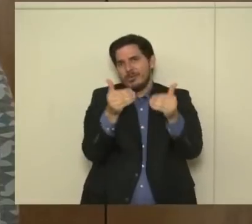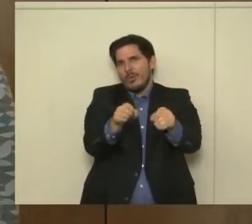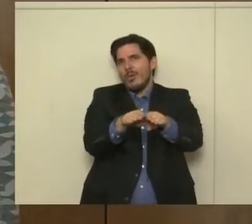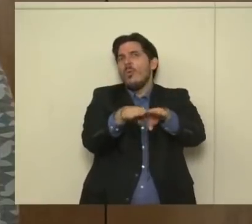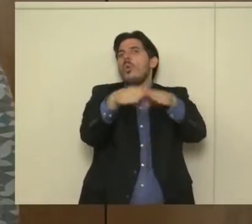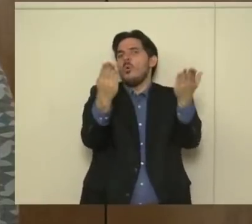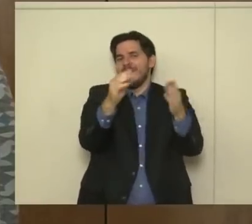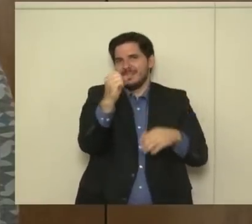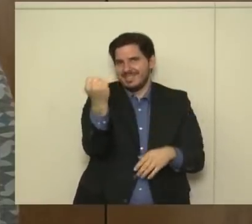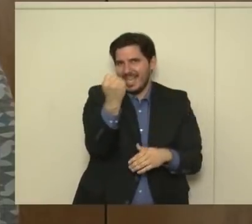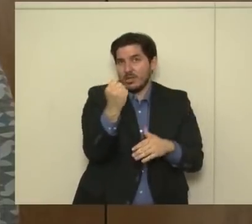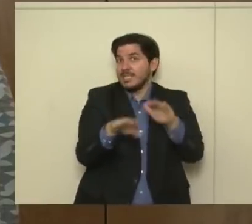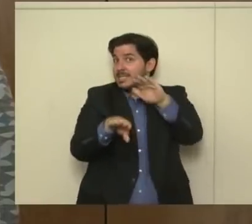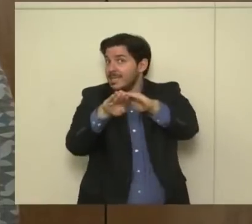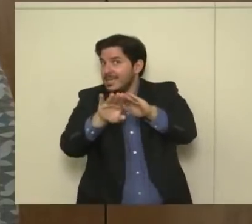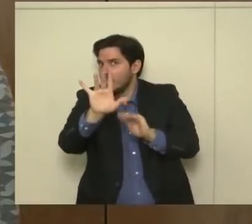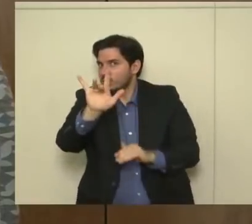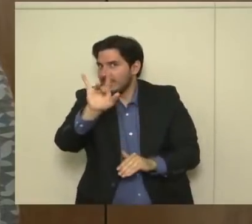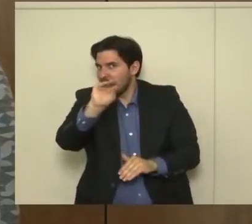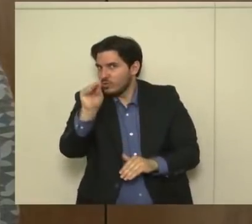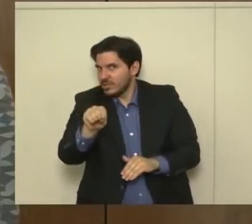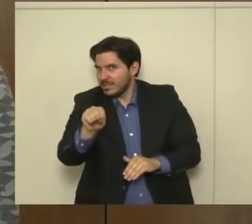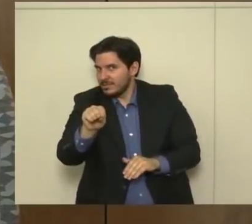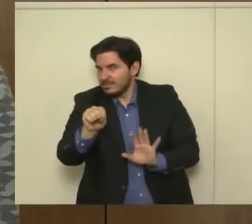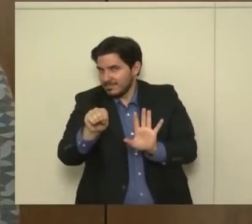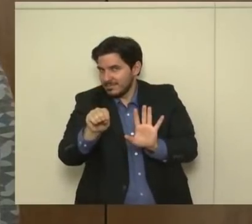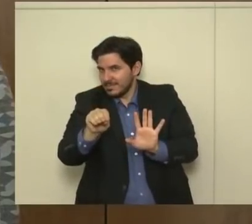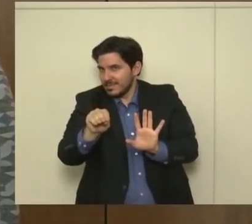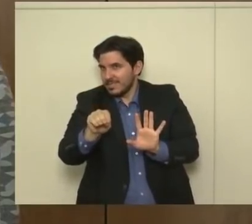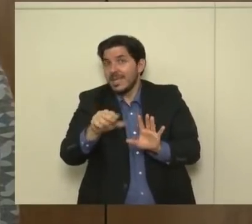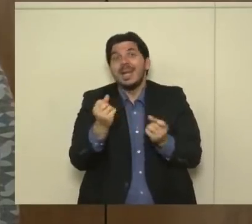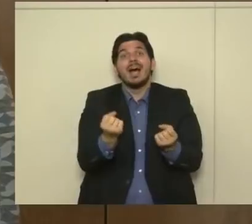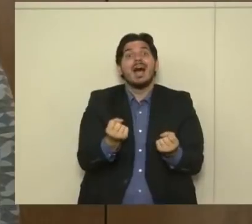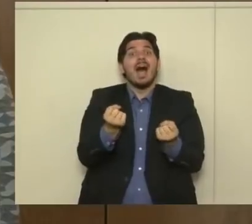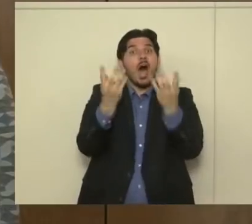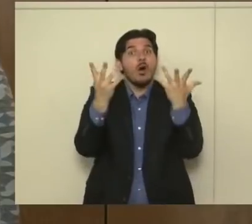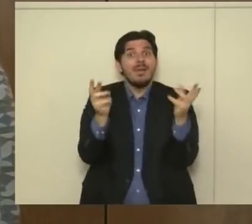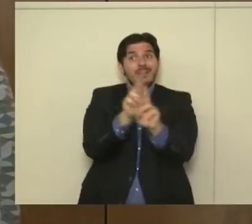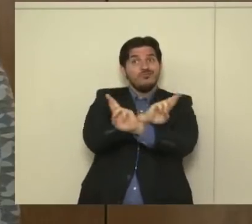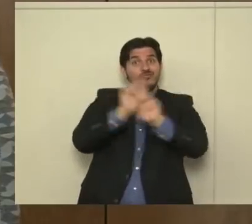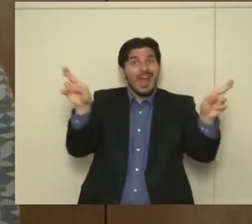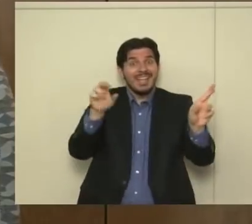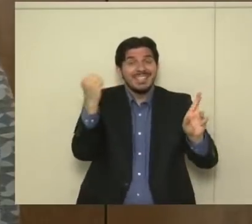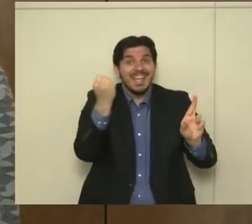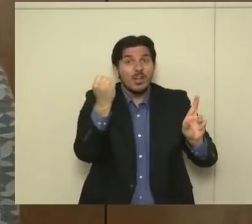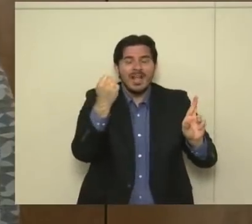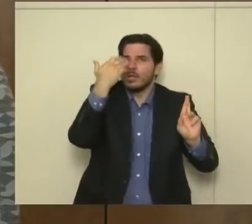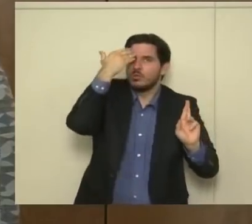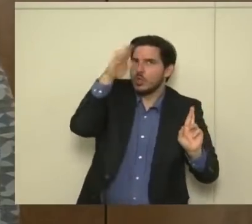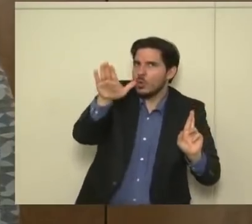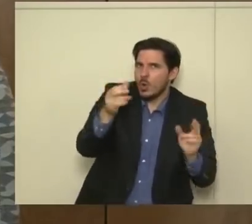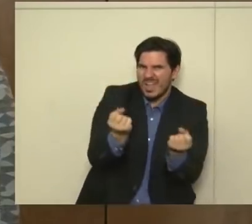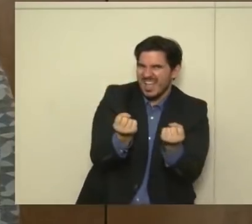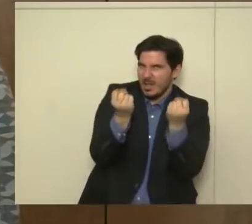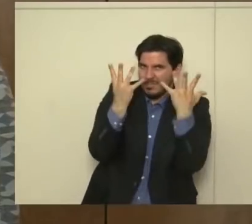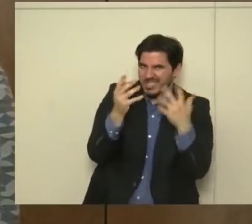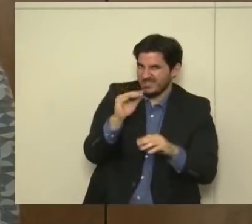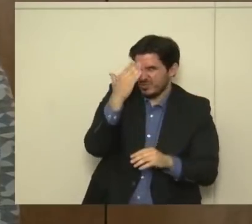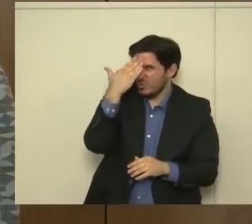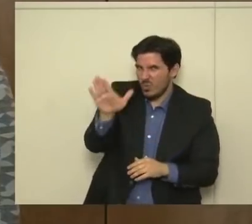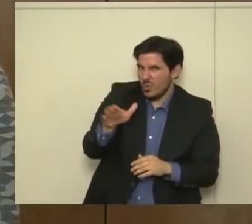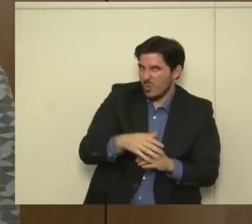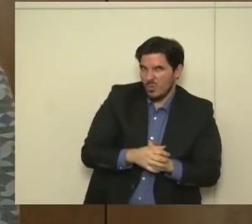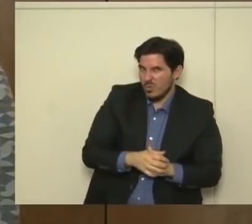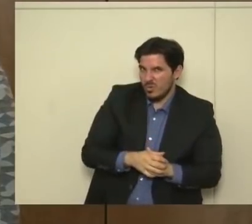them, both state-run or privately, are ready to do that on Saturday, but I would expect folks to